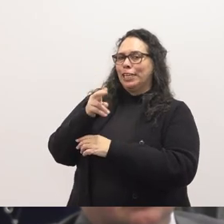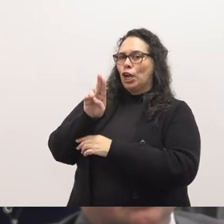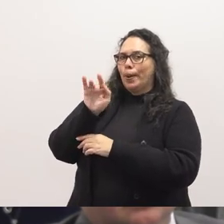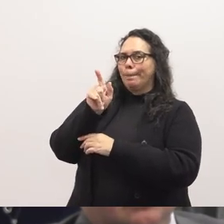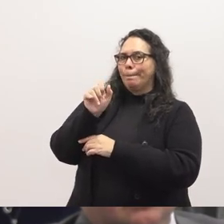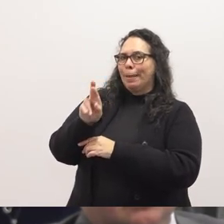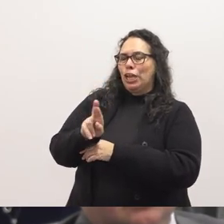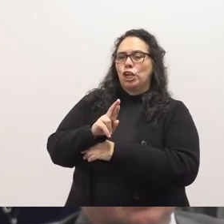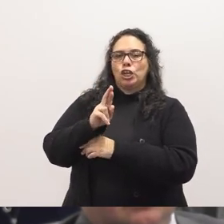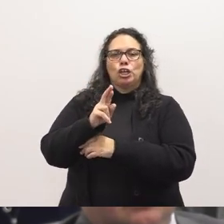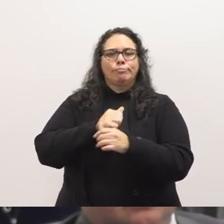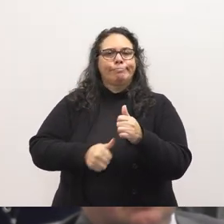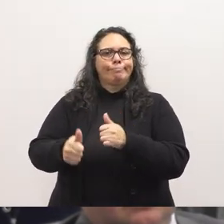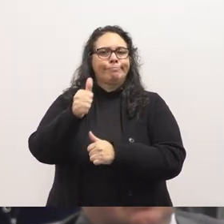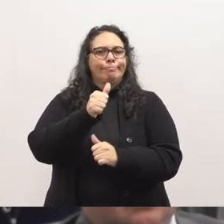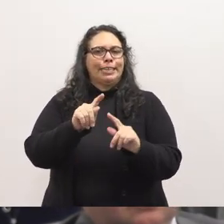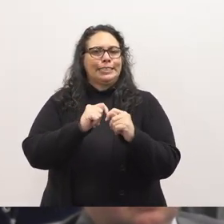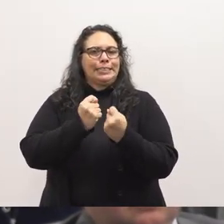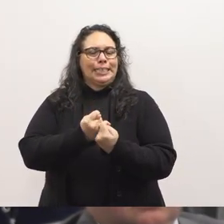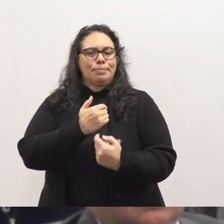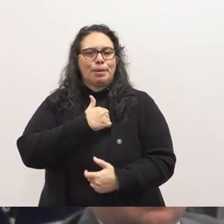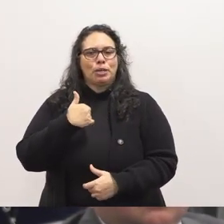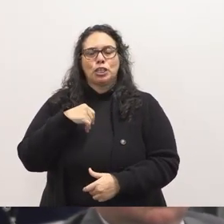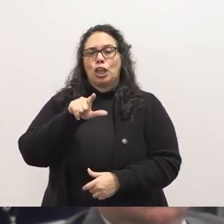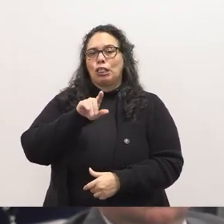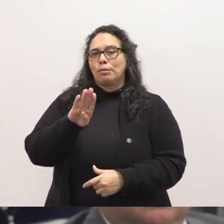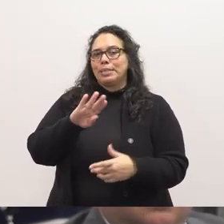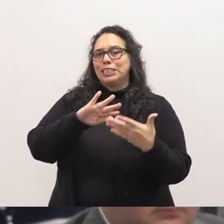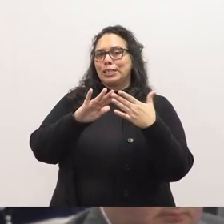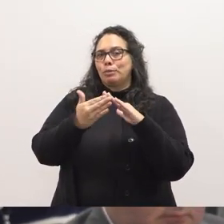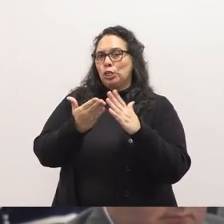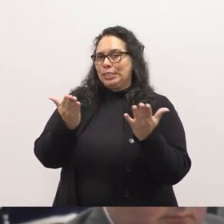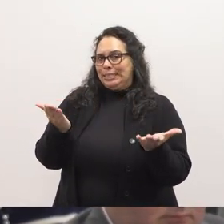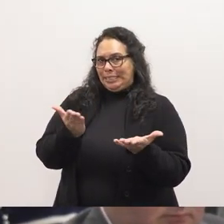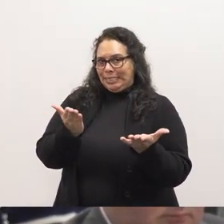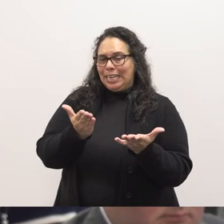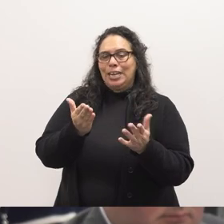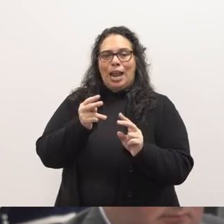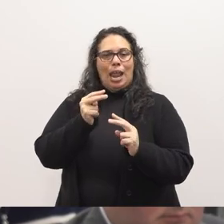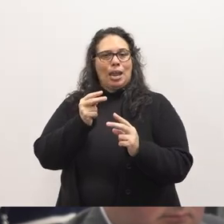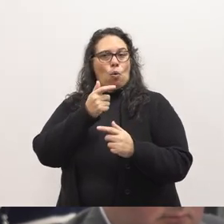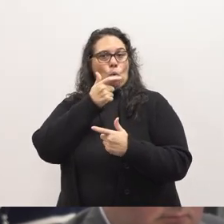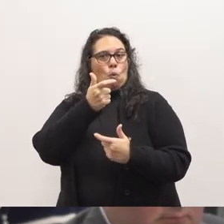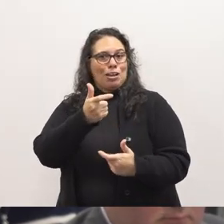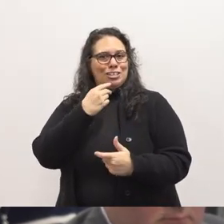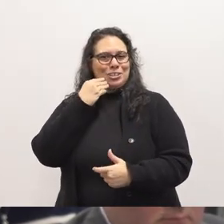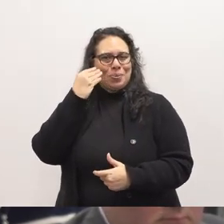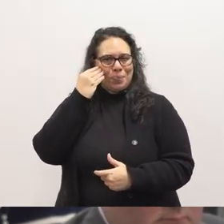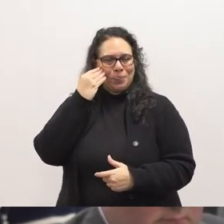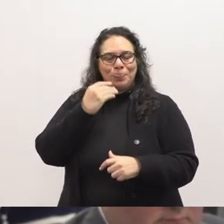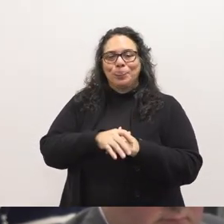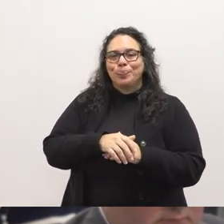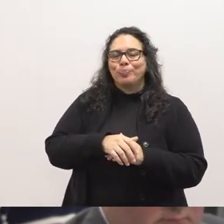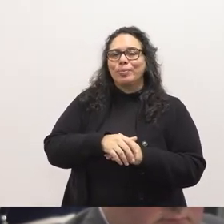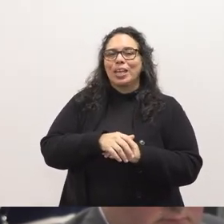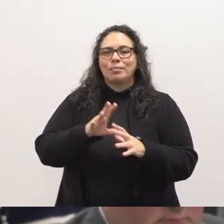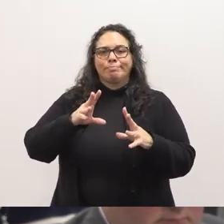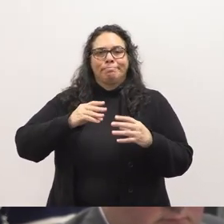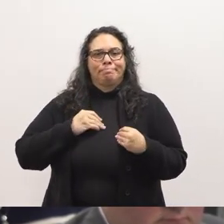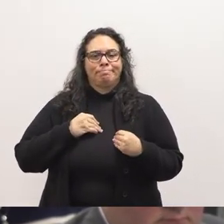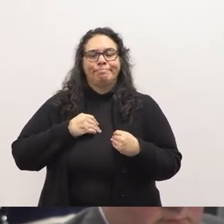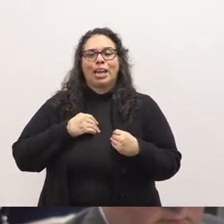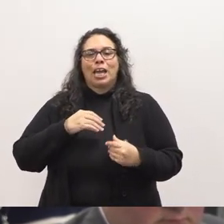team members, and the Long Beach community that is here with us today and is also watching us from home. With the adoption of the